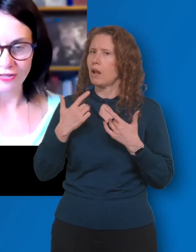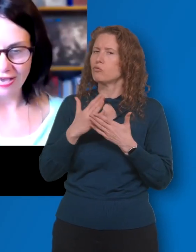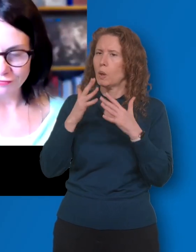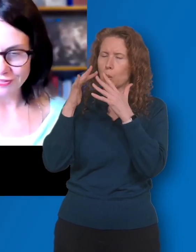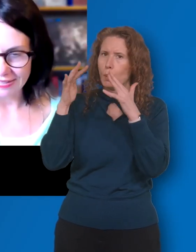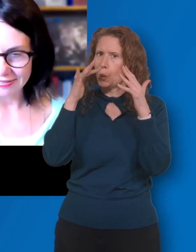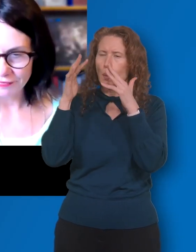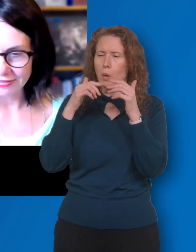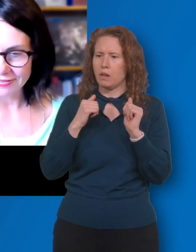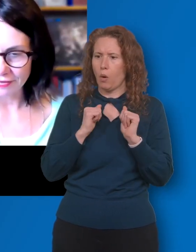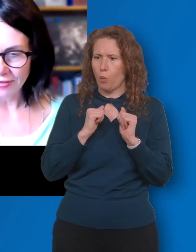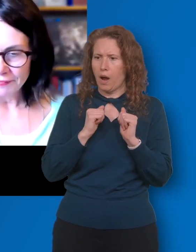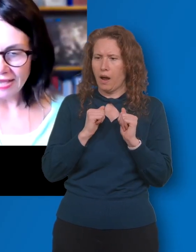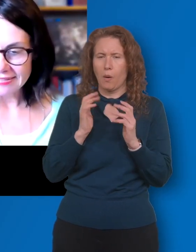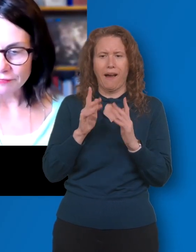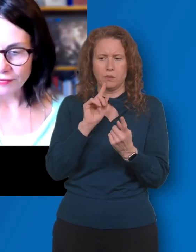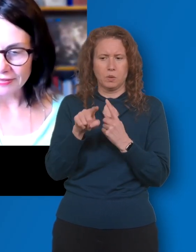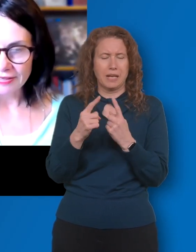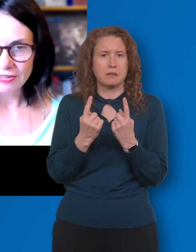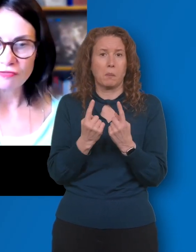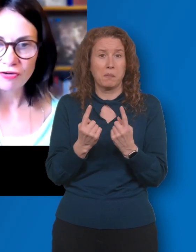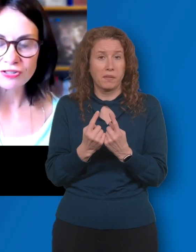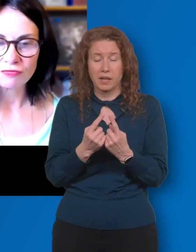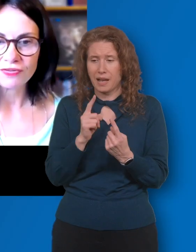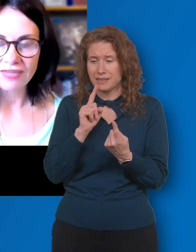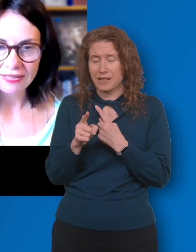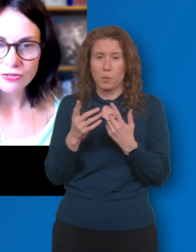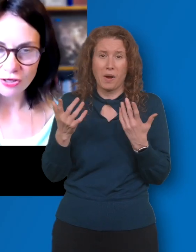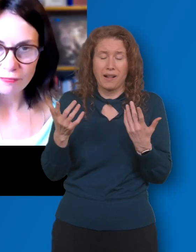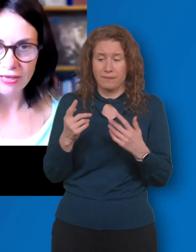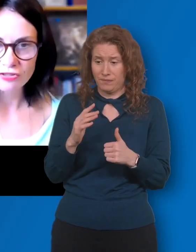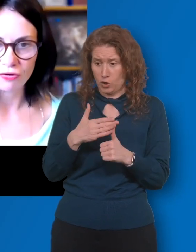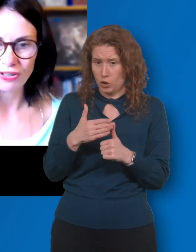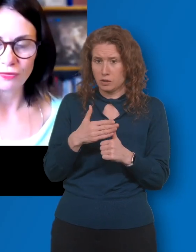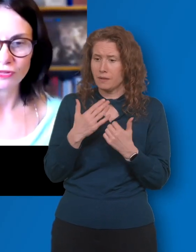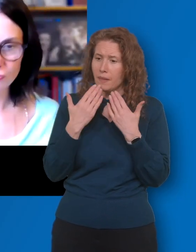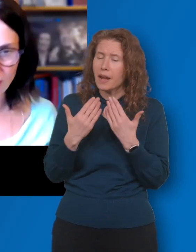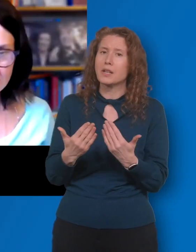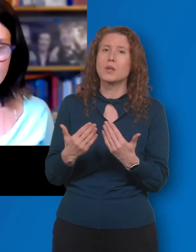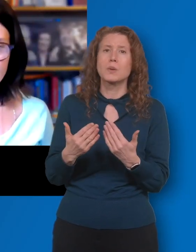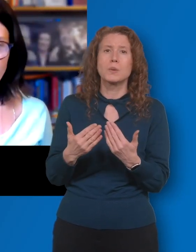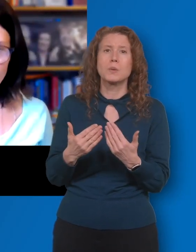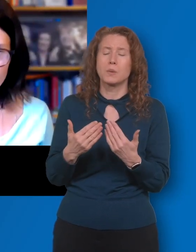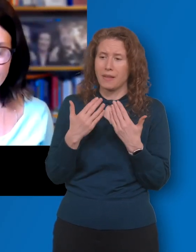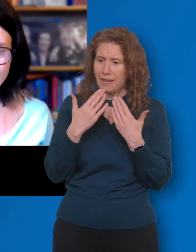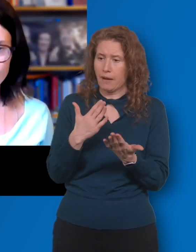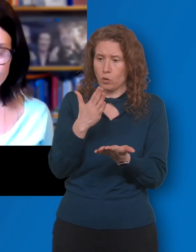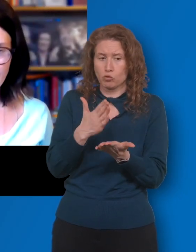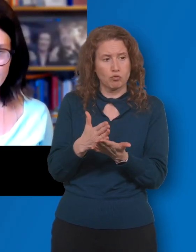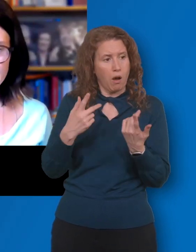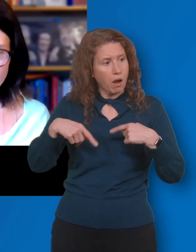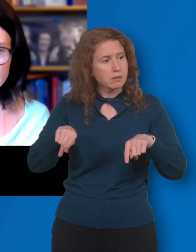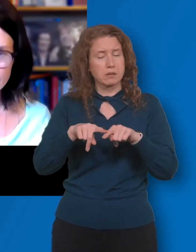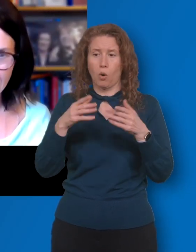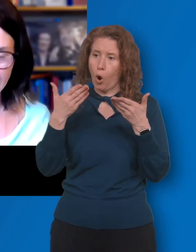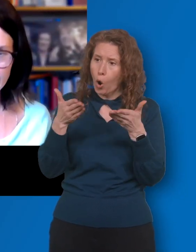gosh, you have to say something. So I said, well, first of all, thank you so much for your trust and openness to say